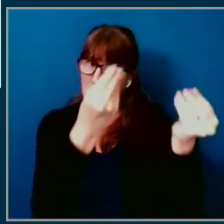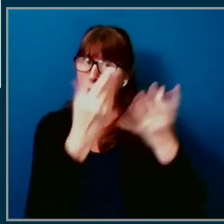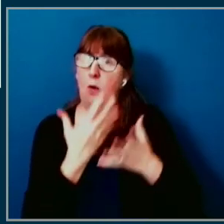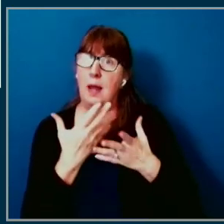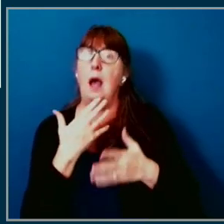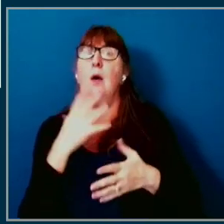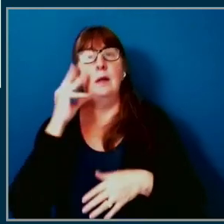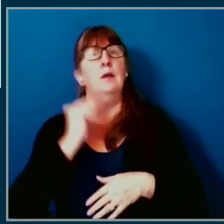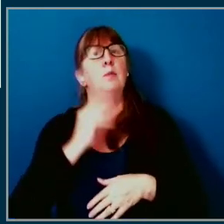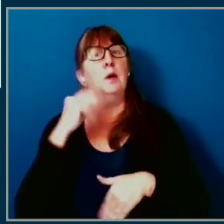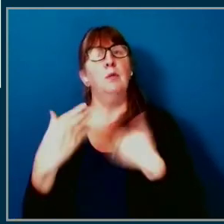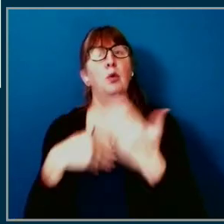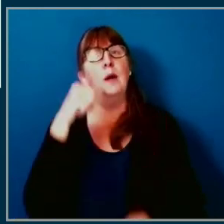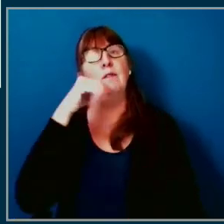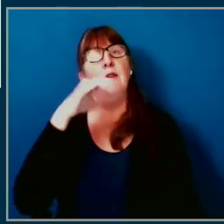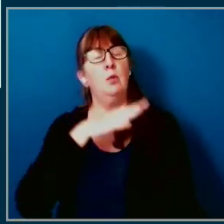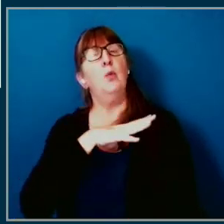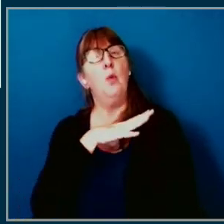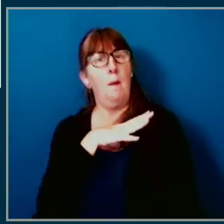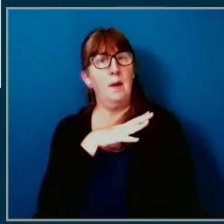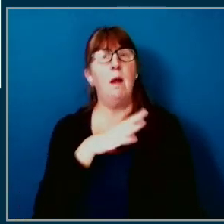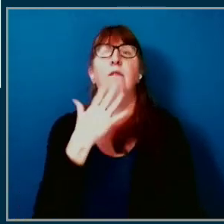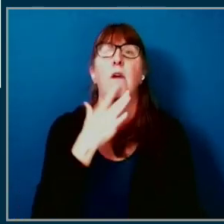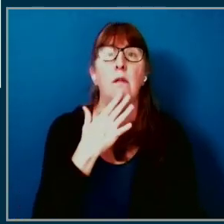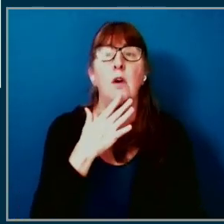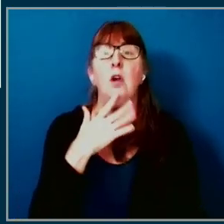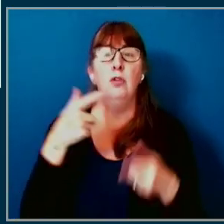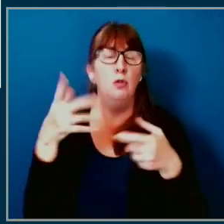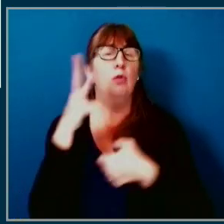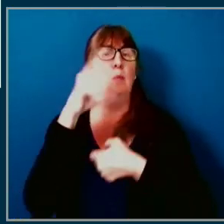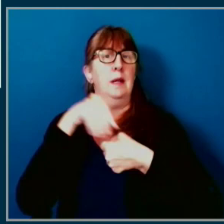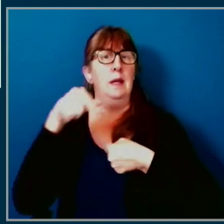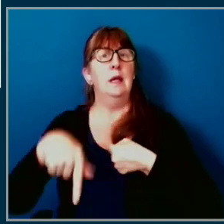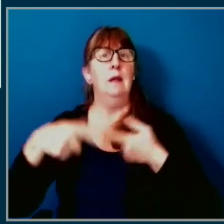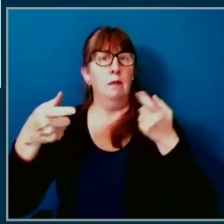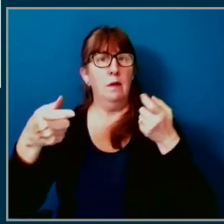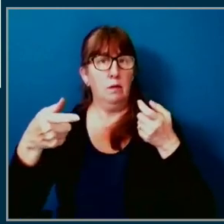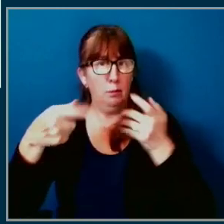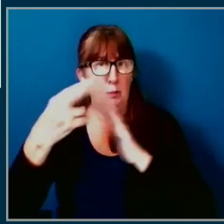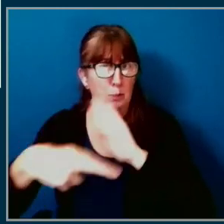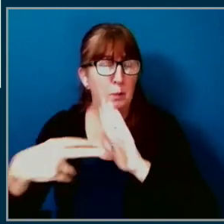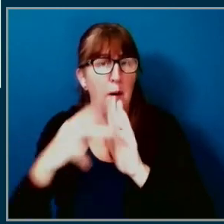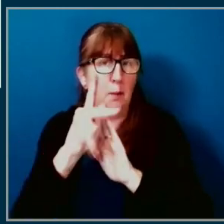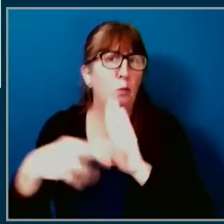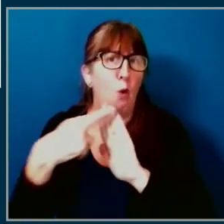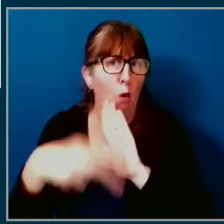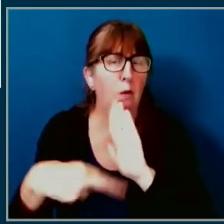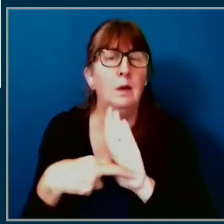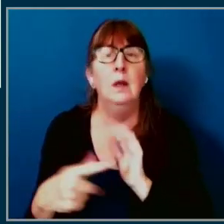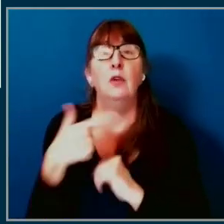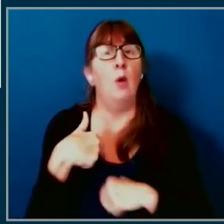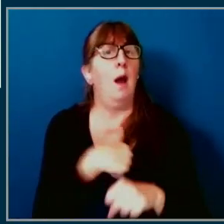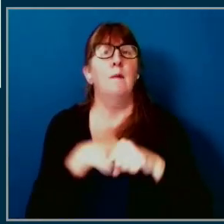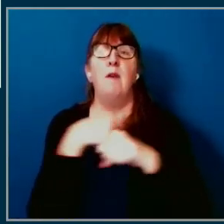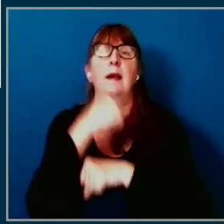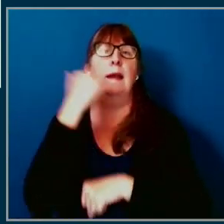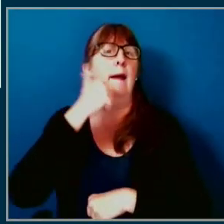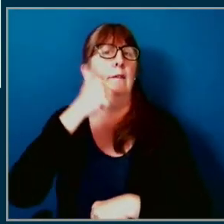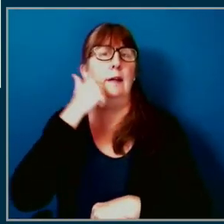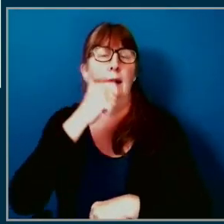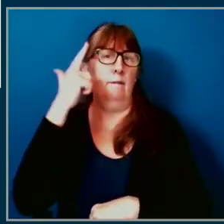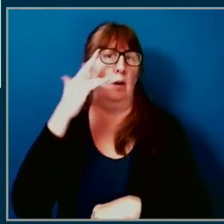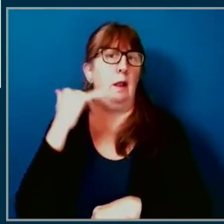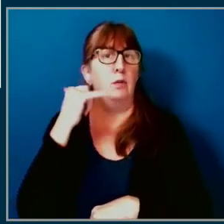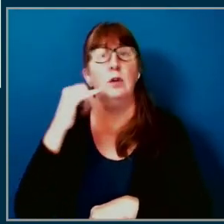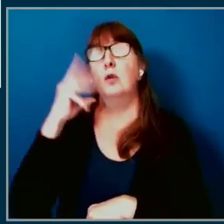this role. And I want to continue to build on her record of fighting for everyday Californians. So my experience and my values